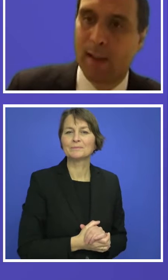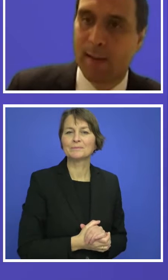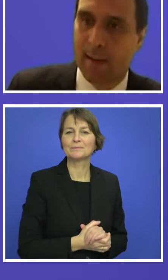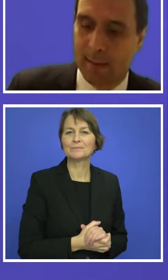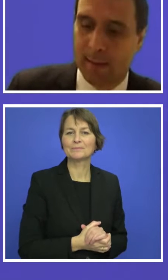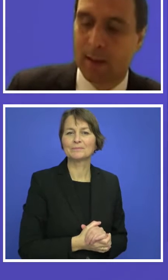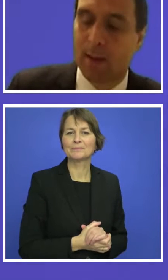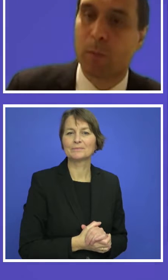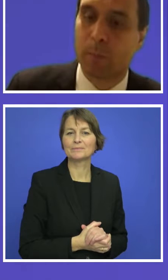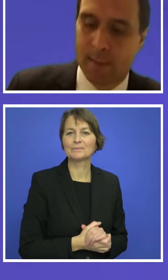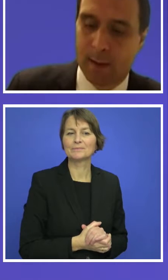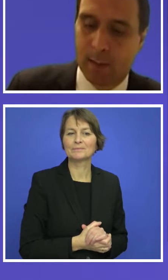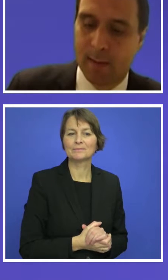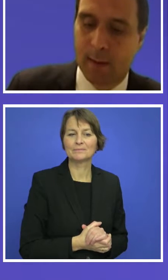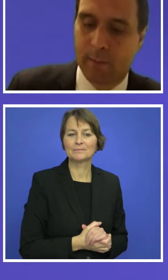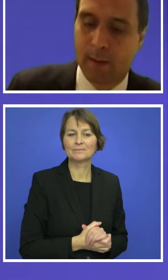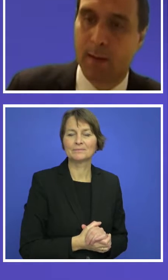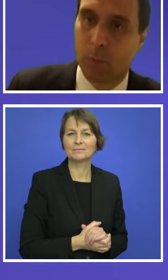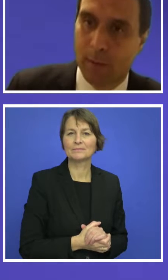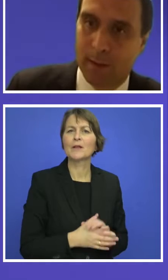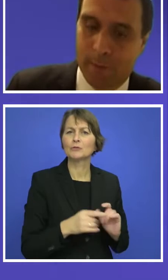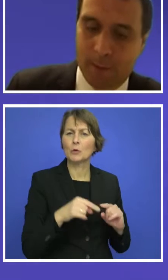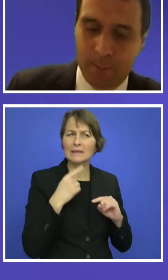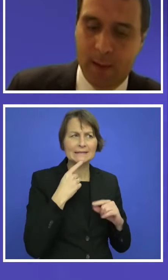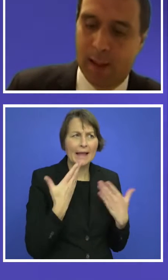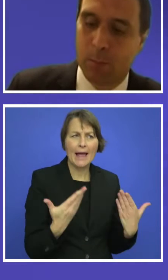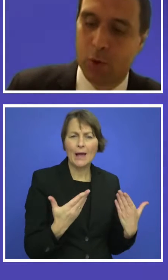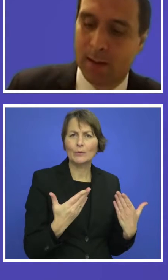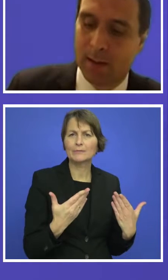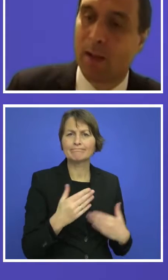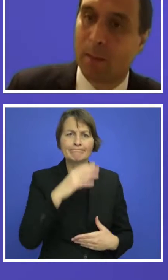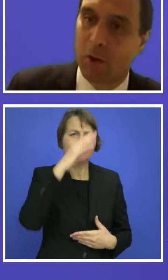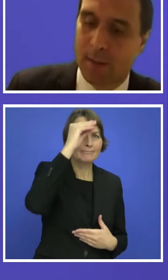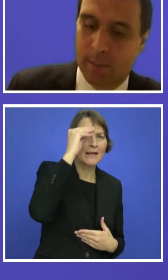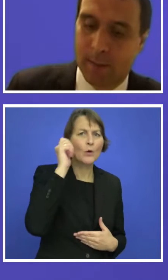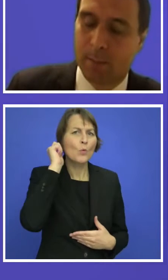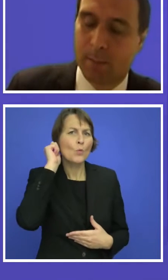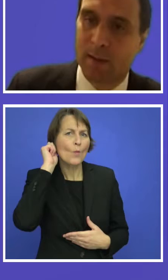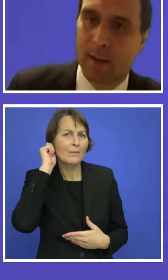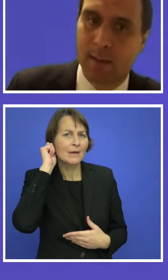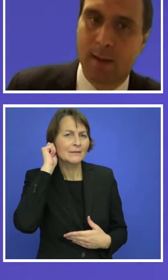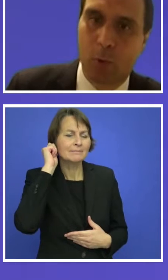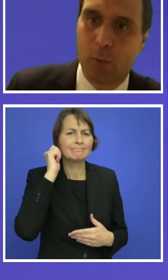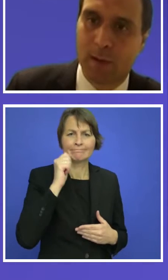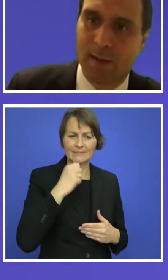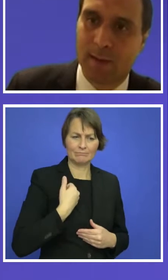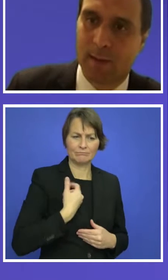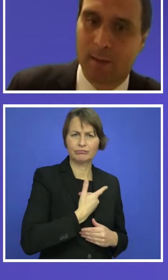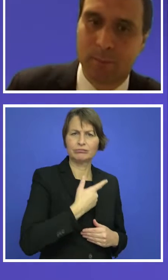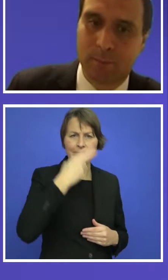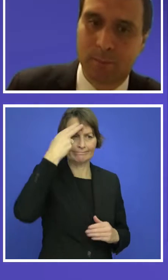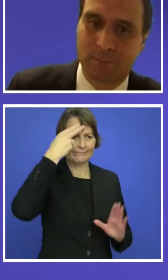to address the gender stereotypes, you being an Arab journalist? And what